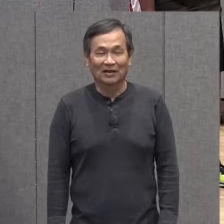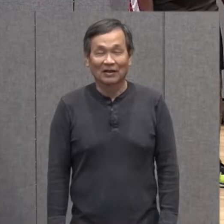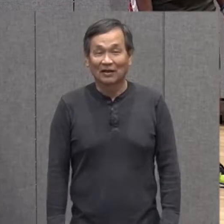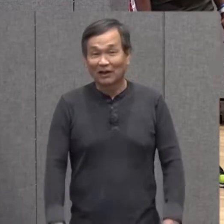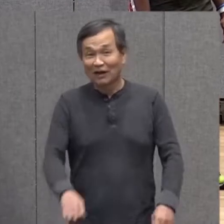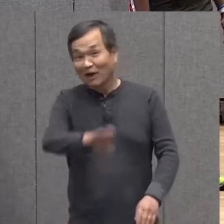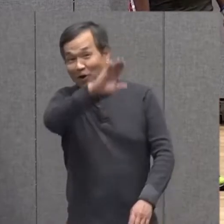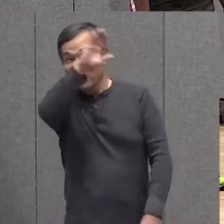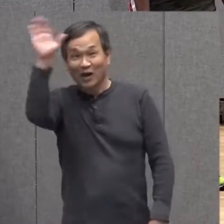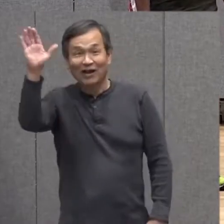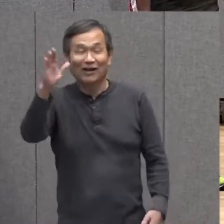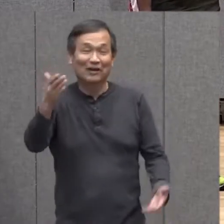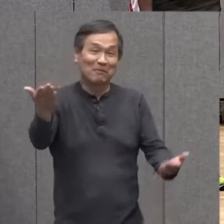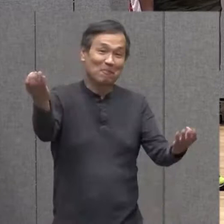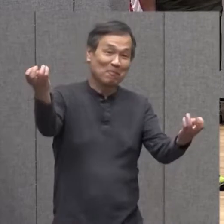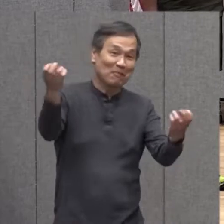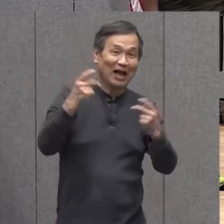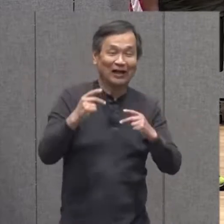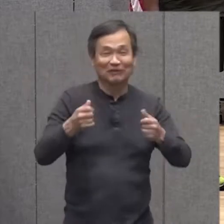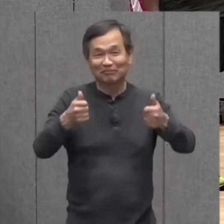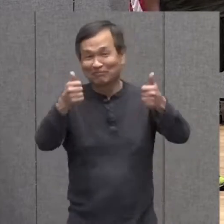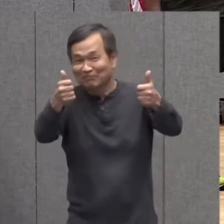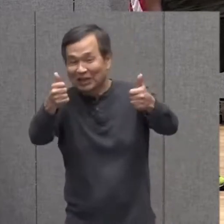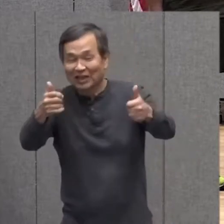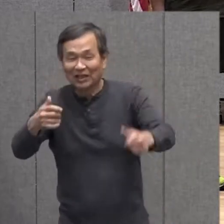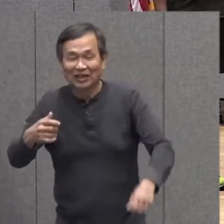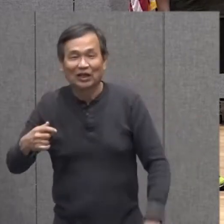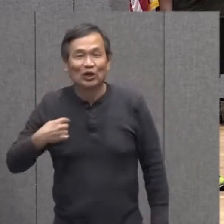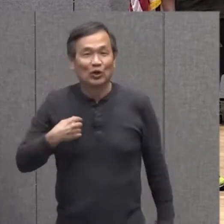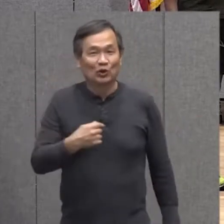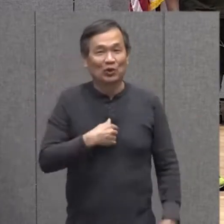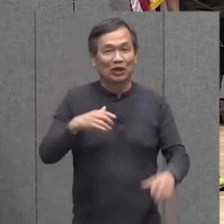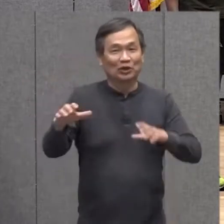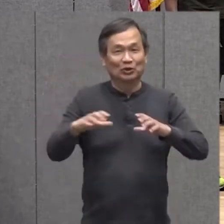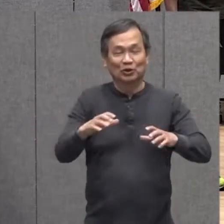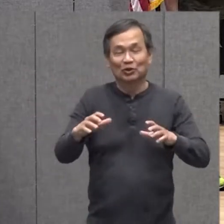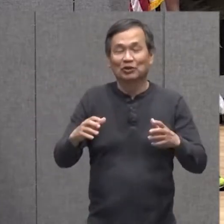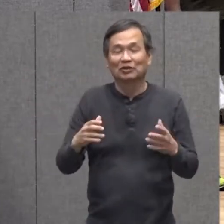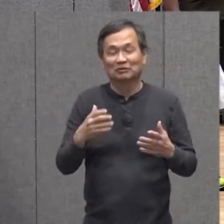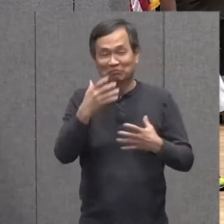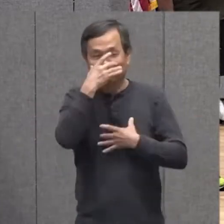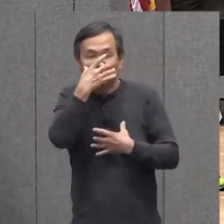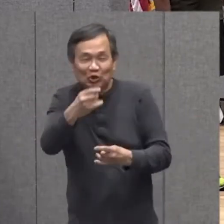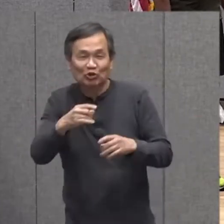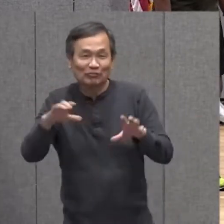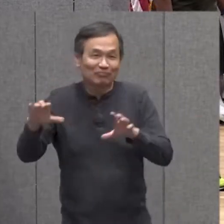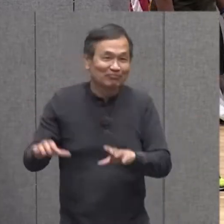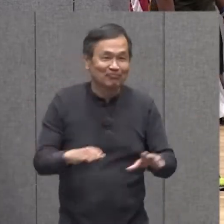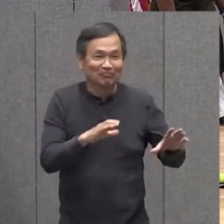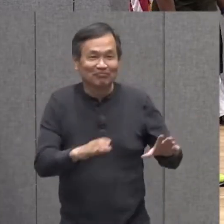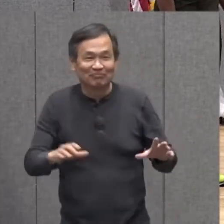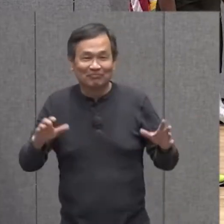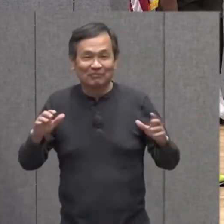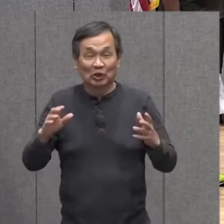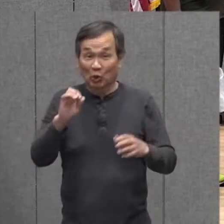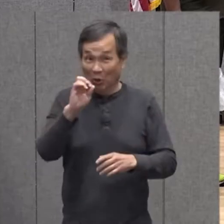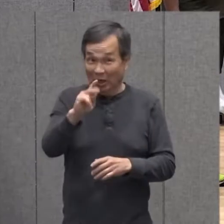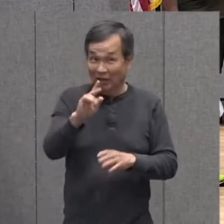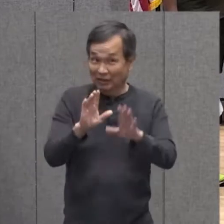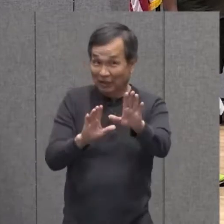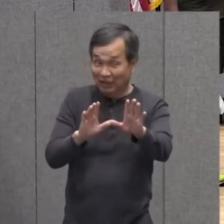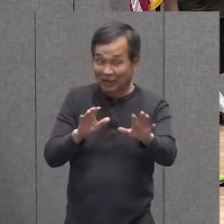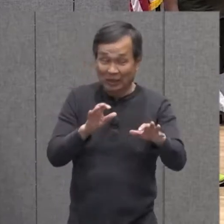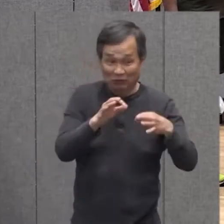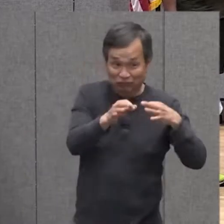Welcome back, boys and girls. We are set to do a juggling activity now. Just so you know, as we give